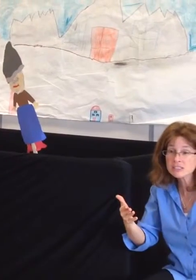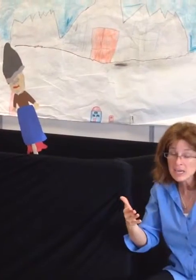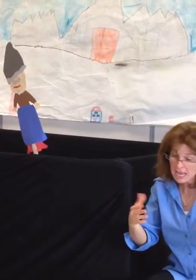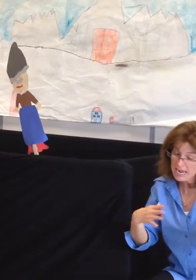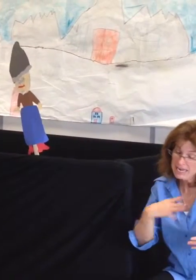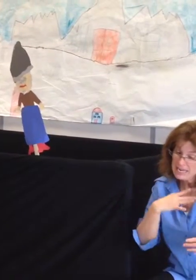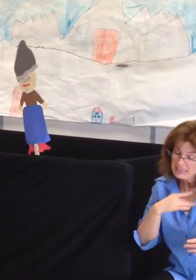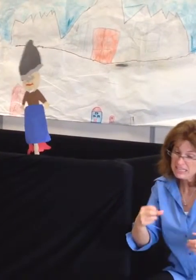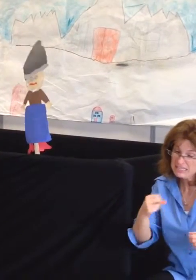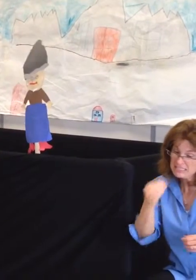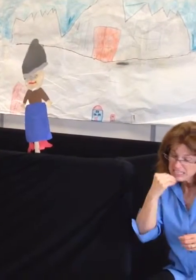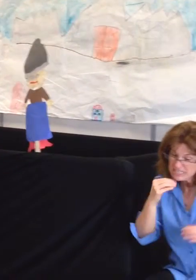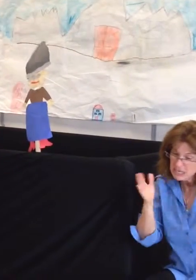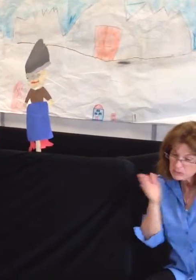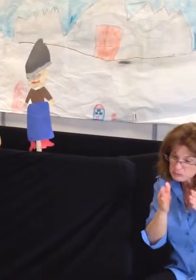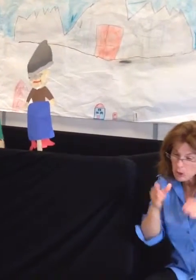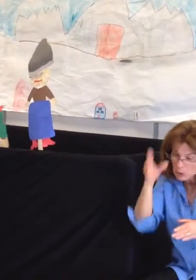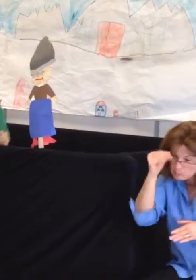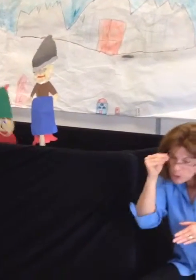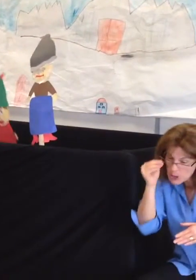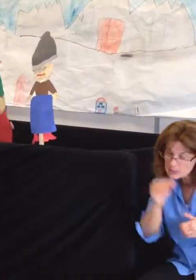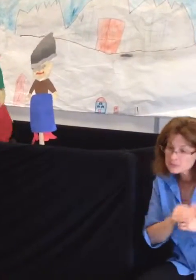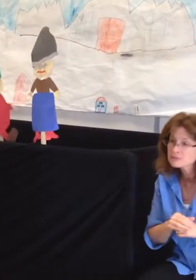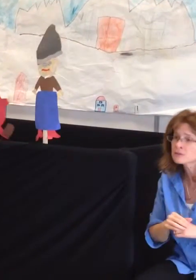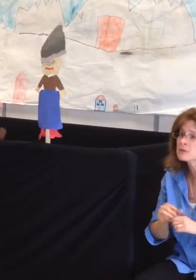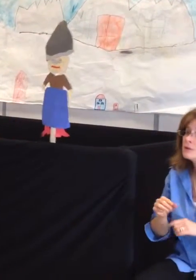boy." "But I'm hungry."